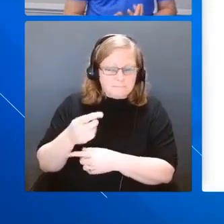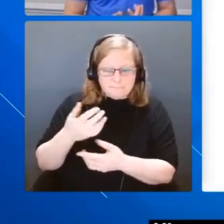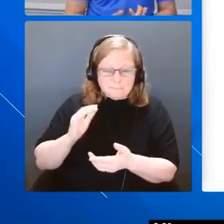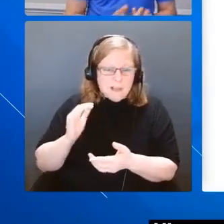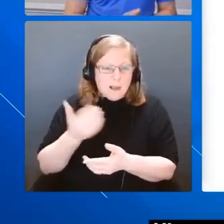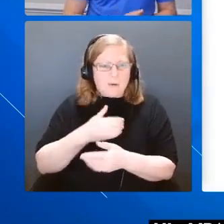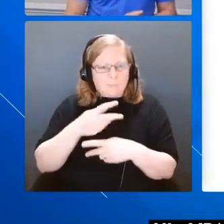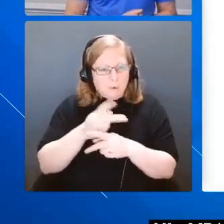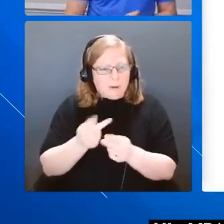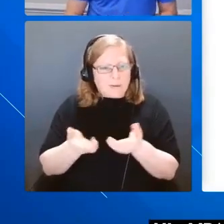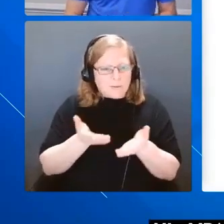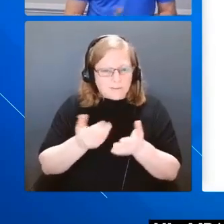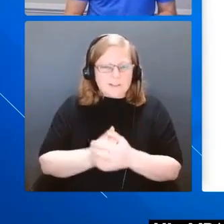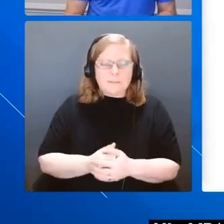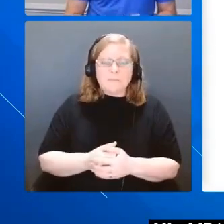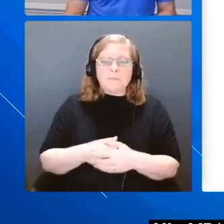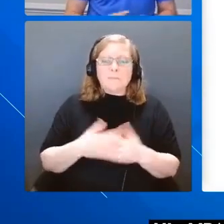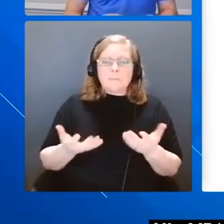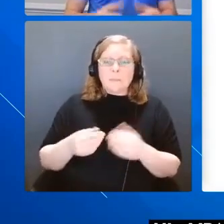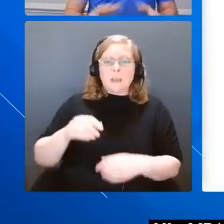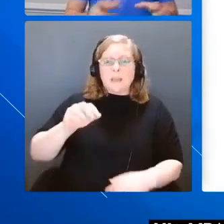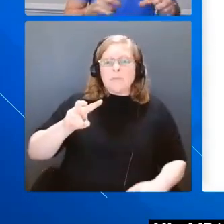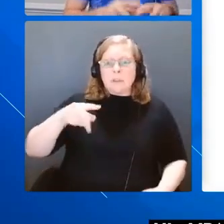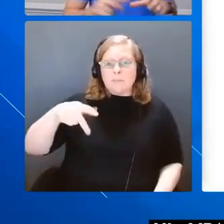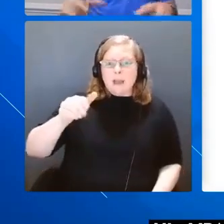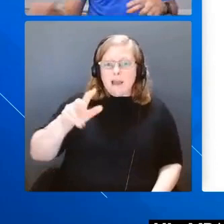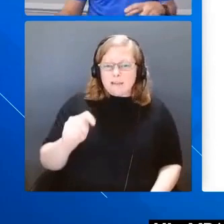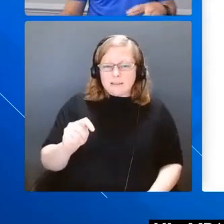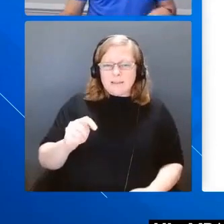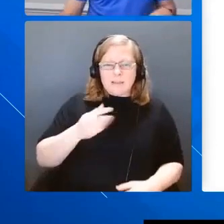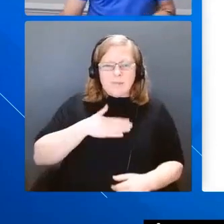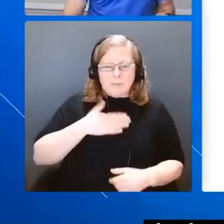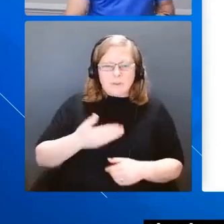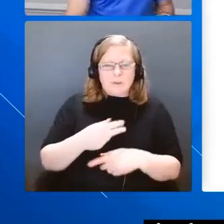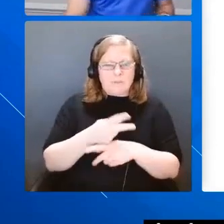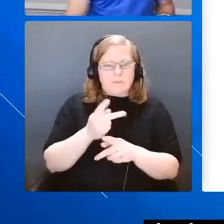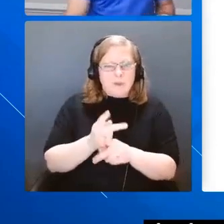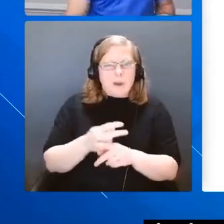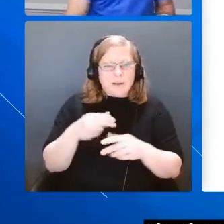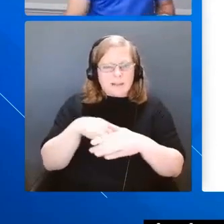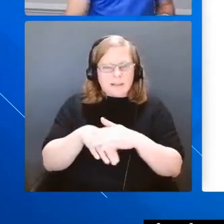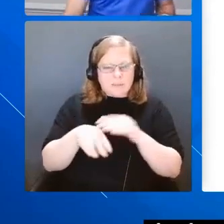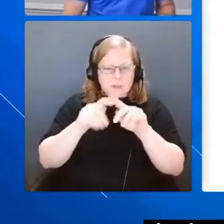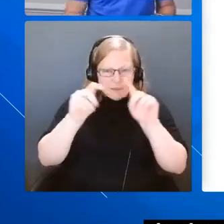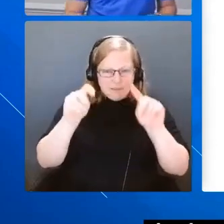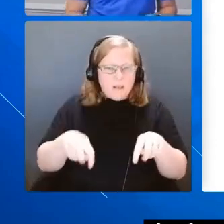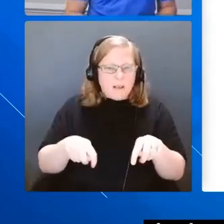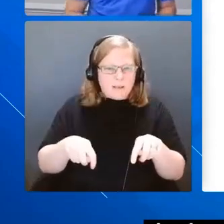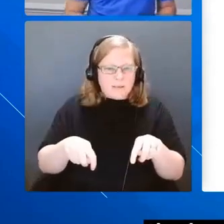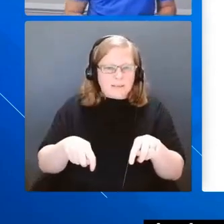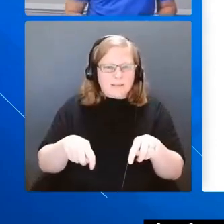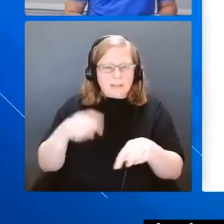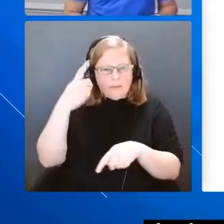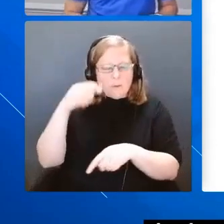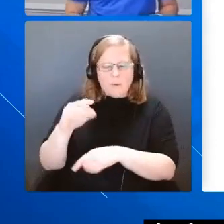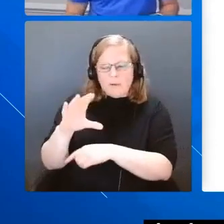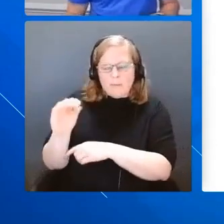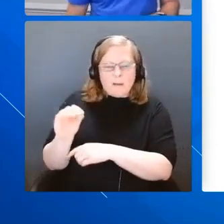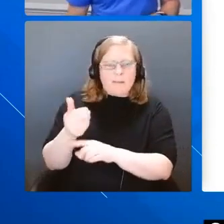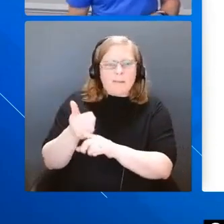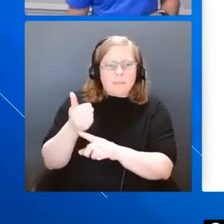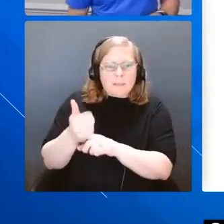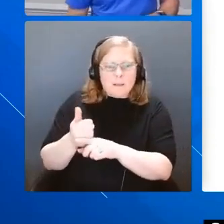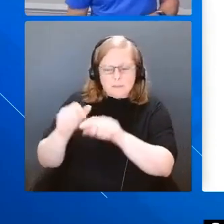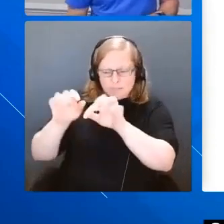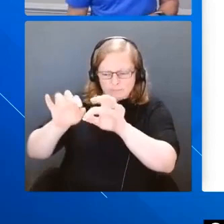VPATs, or Voluntary Product Accessibility Templates, that's the document companies use to state their level of accessibility. Once filled out,